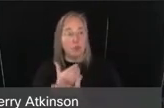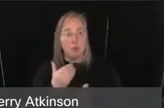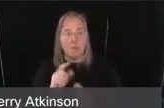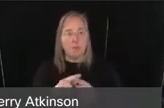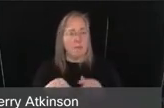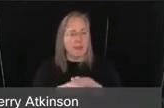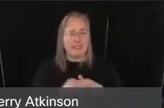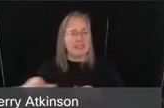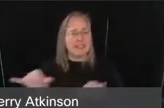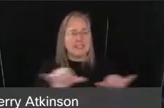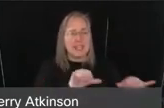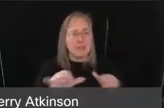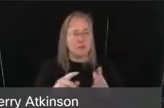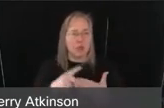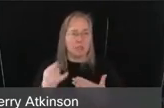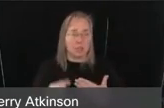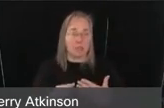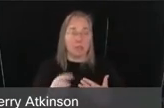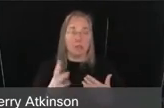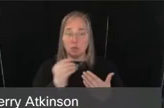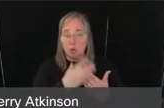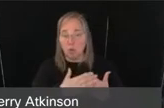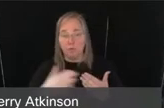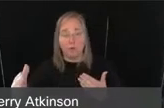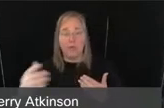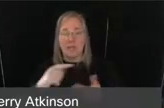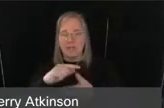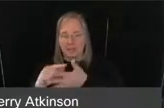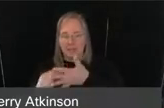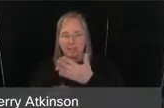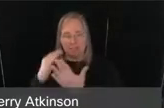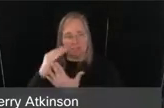And so going forward, these are some projects that will be